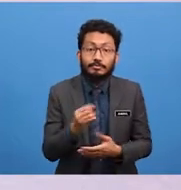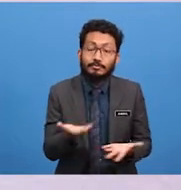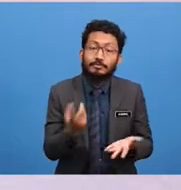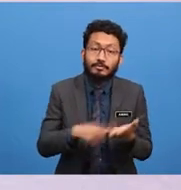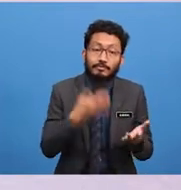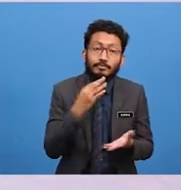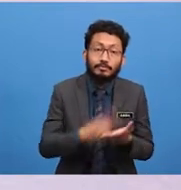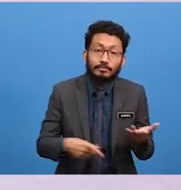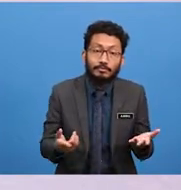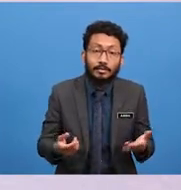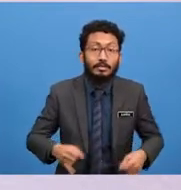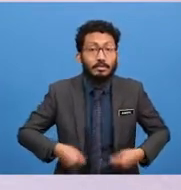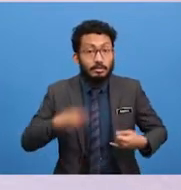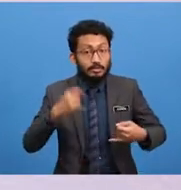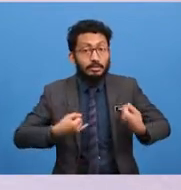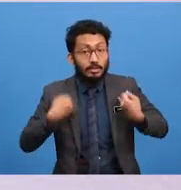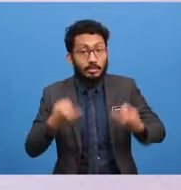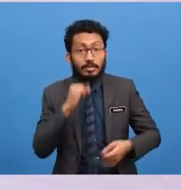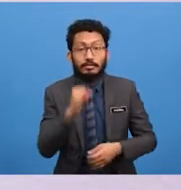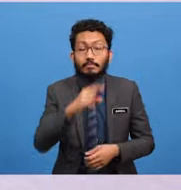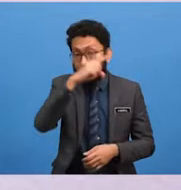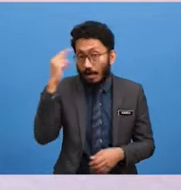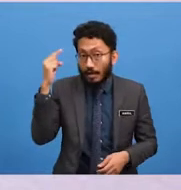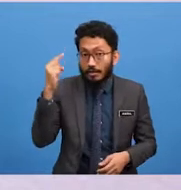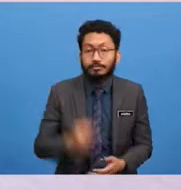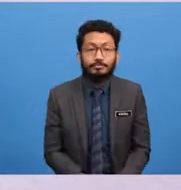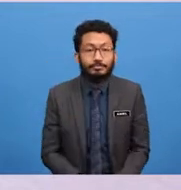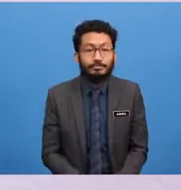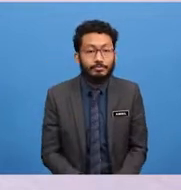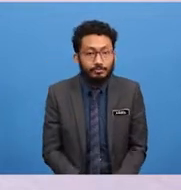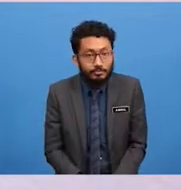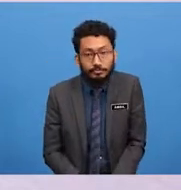This jacket is black.